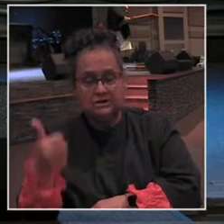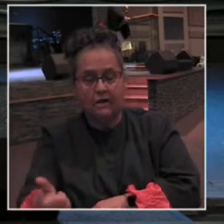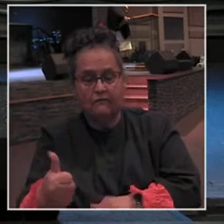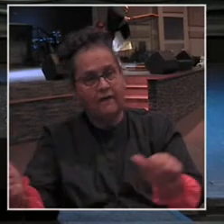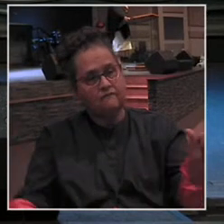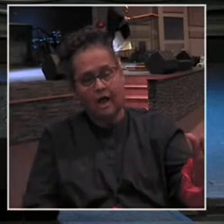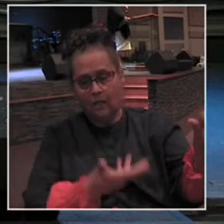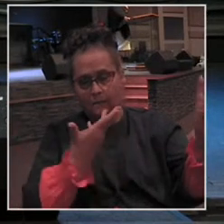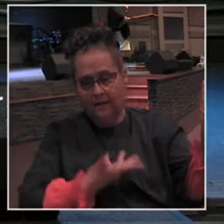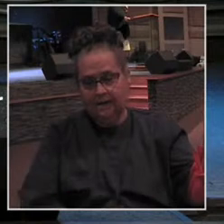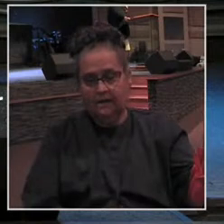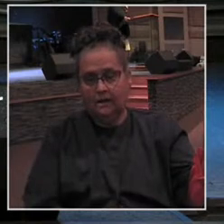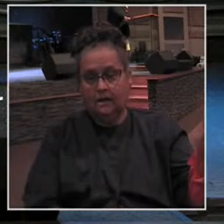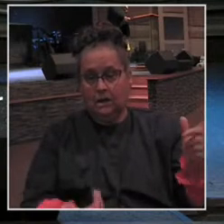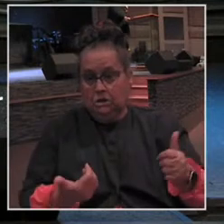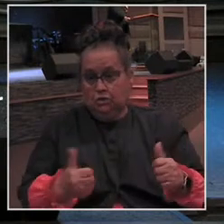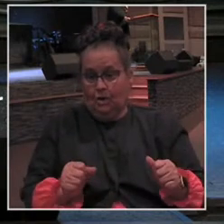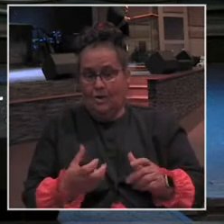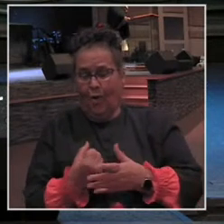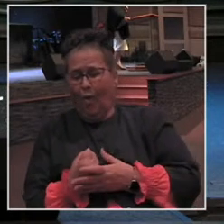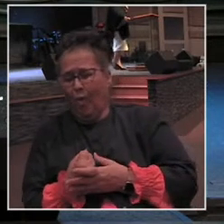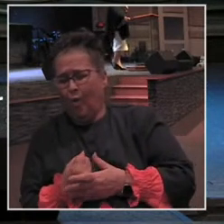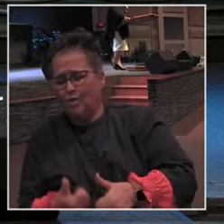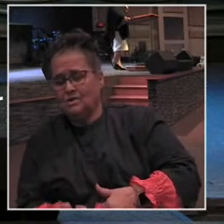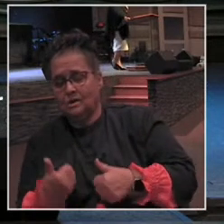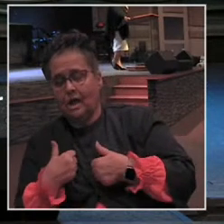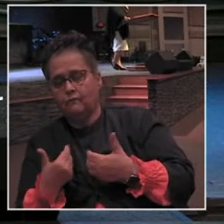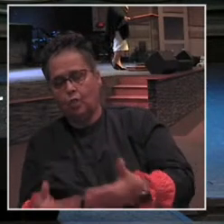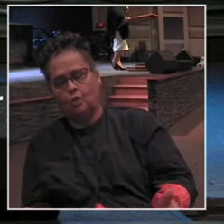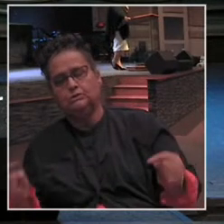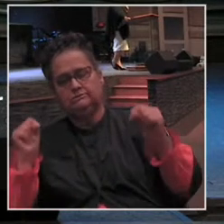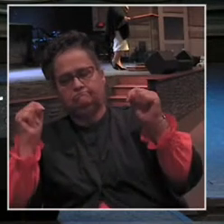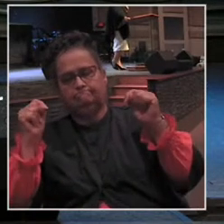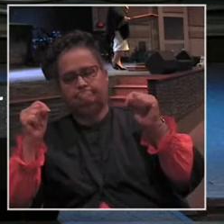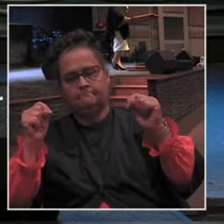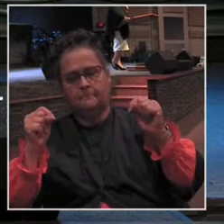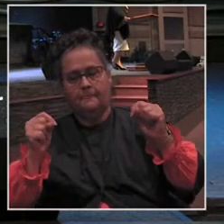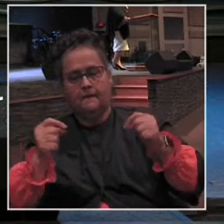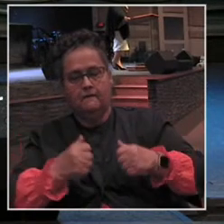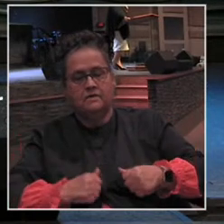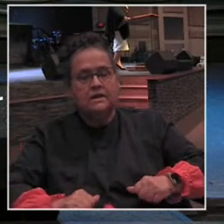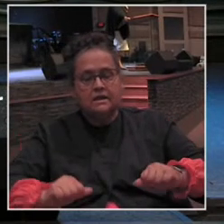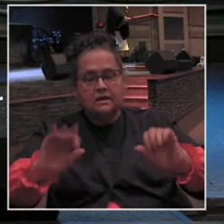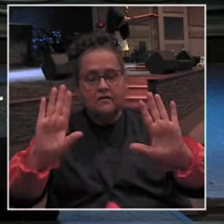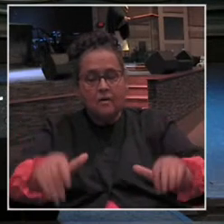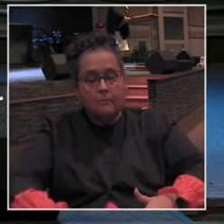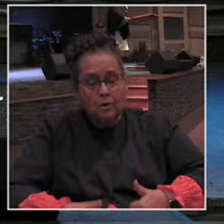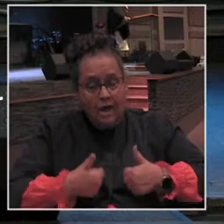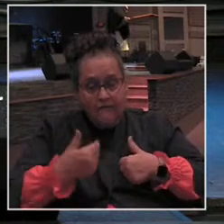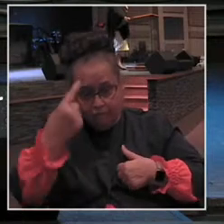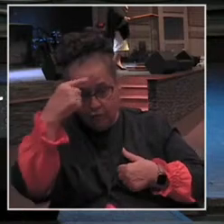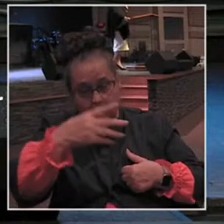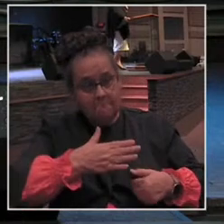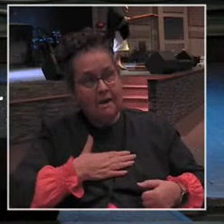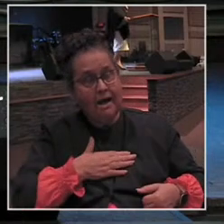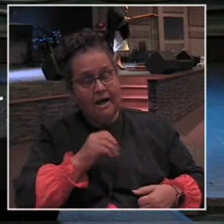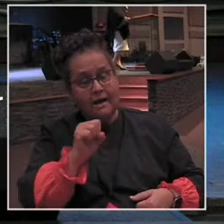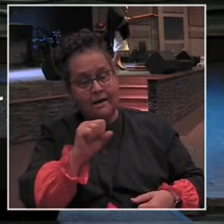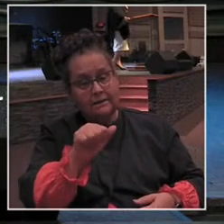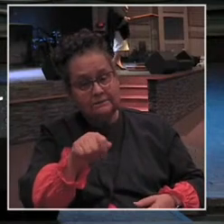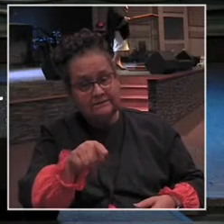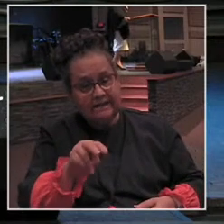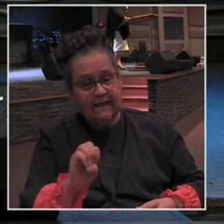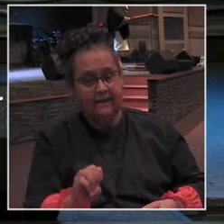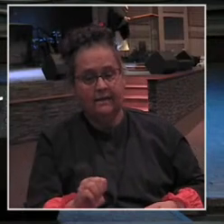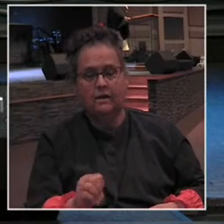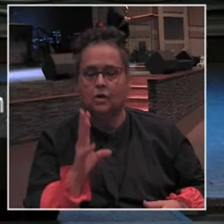me. If you try to hang on to your life, you will lose it. But if you give up your life for my sake, you